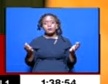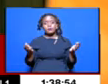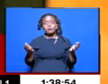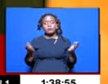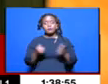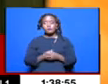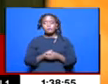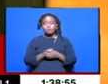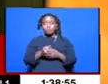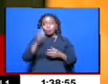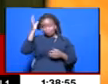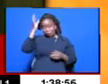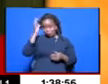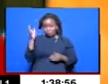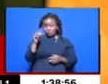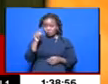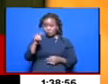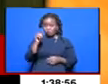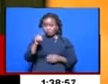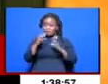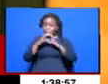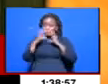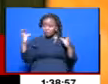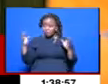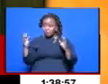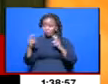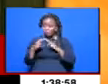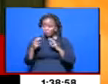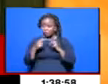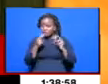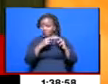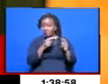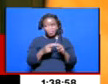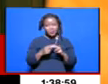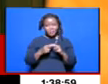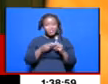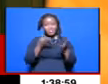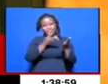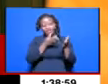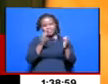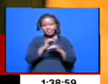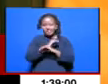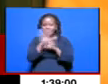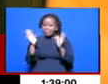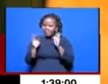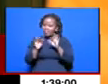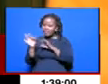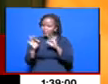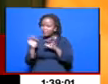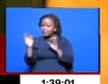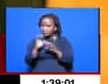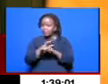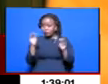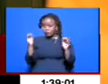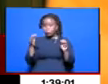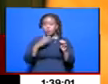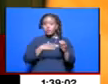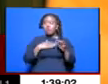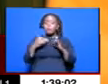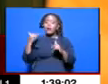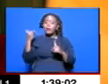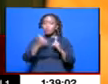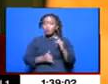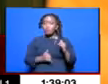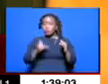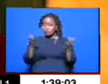contents of that robust consultation are not clearly stated. And so I'm concluding that when it comes to the